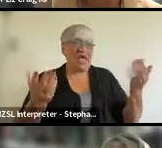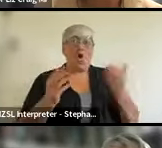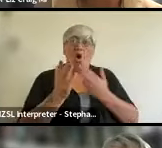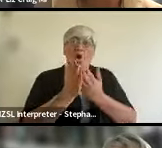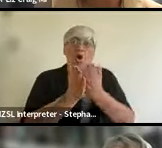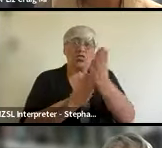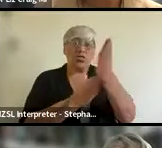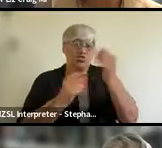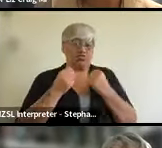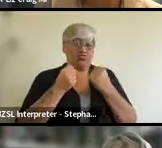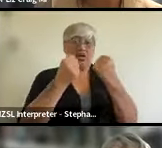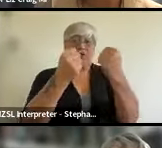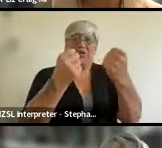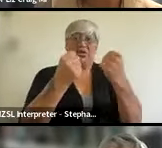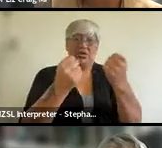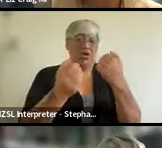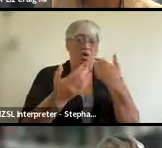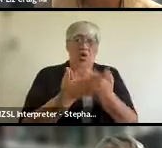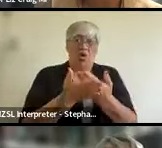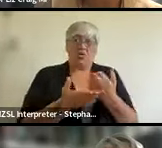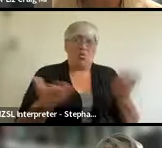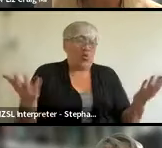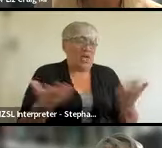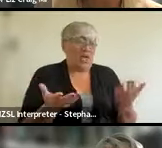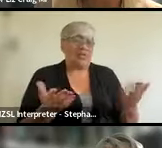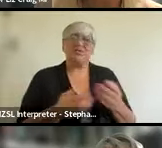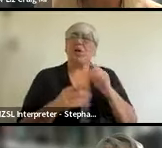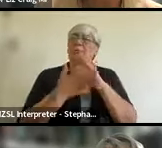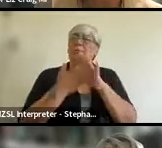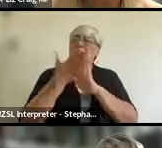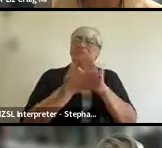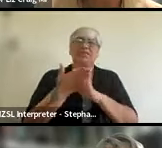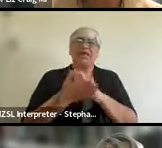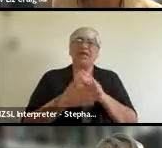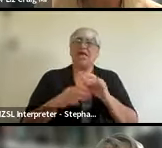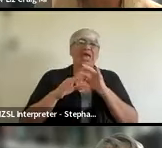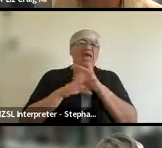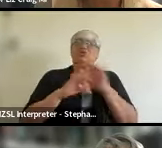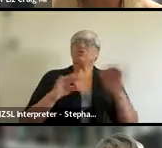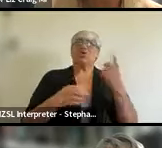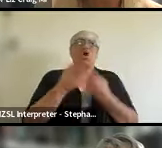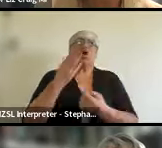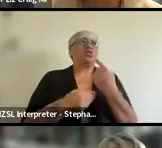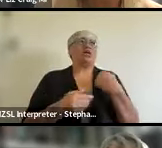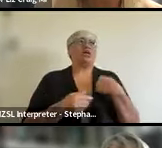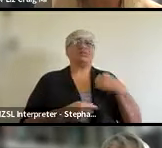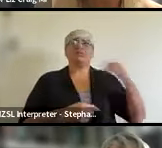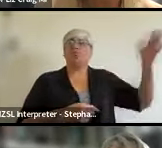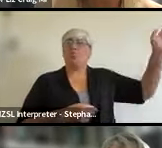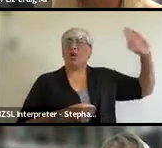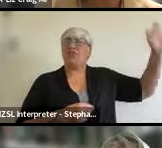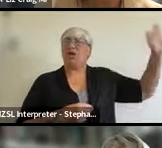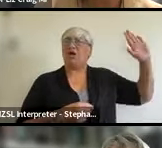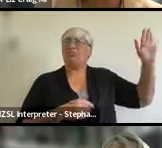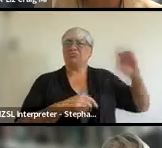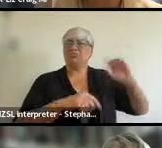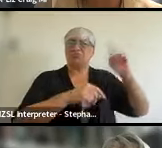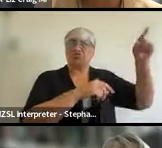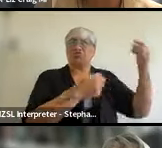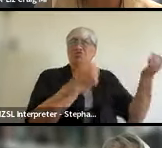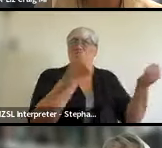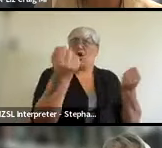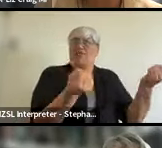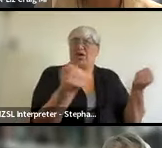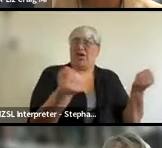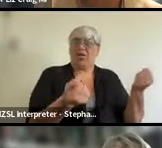that it is travelling on, so that it's not just about being able to signal the driver that